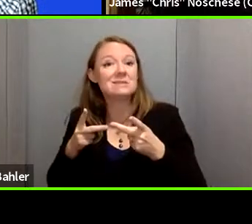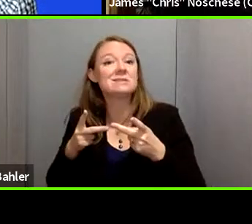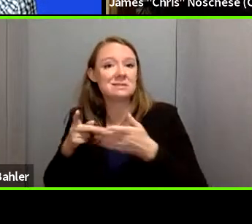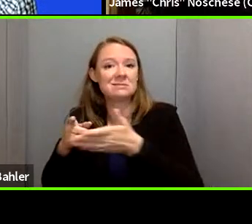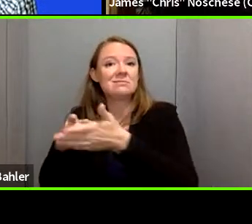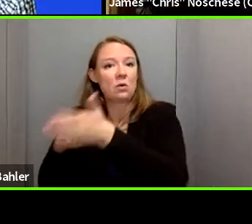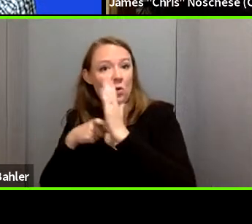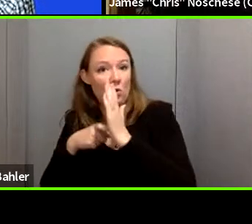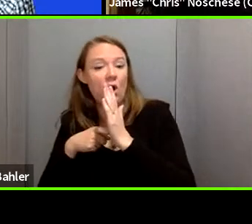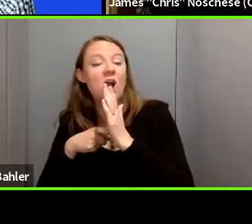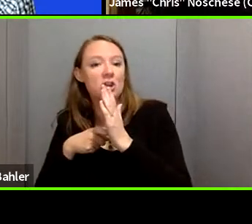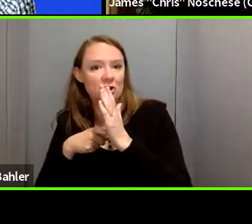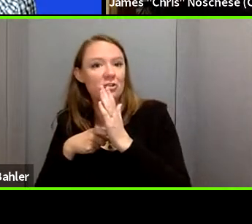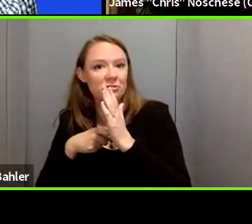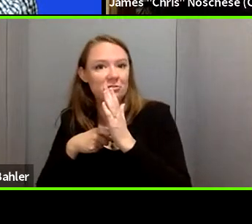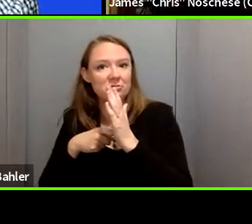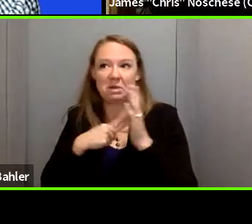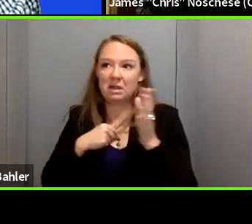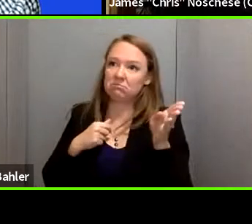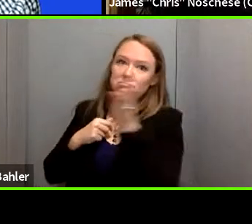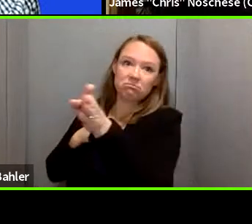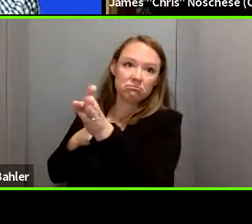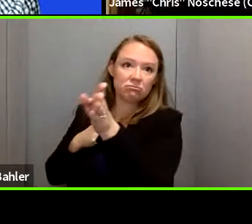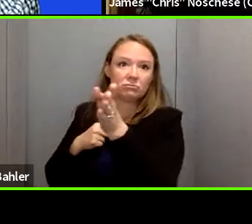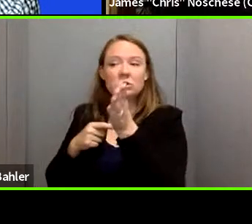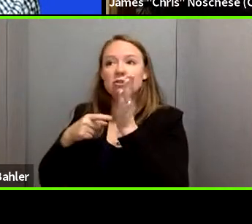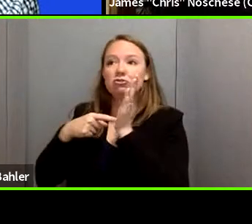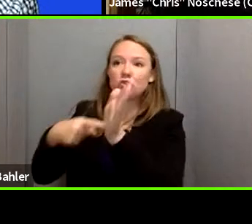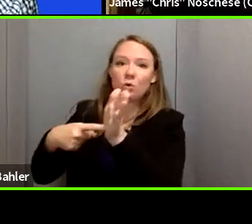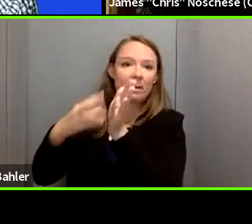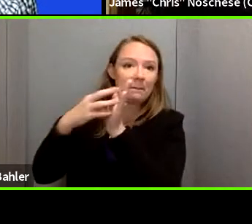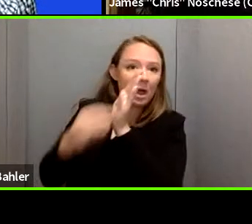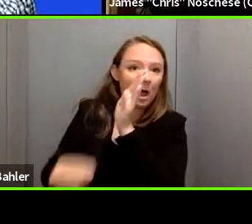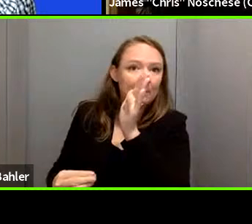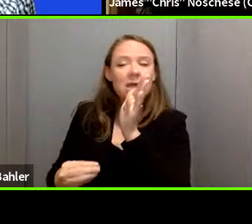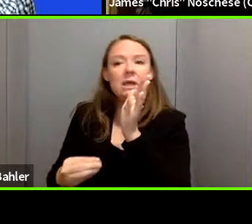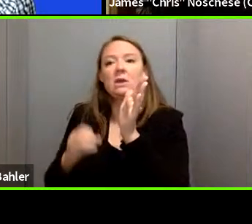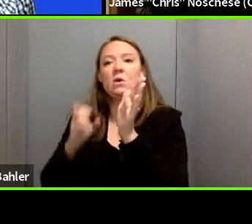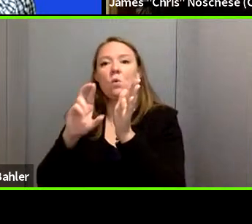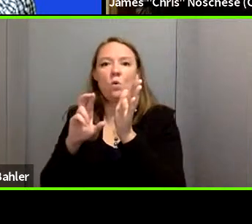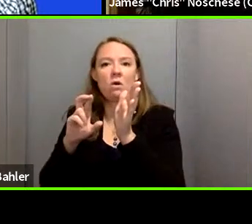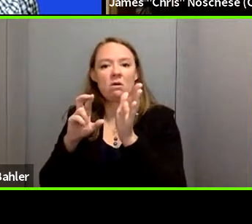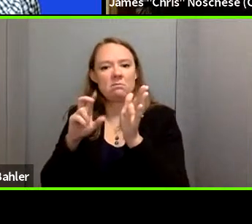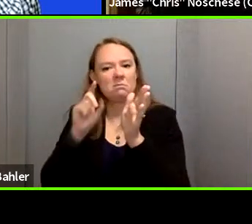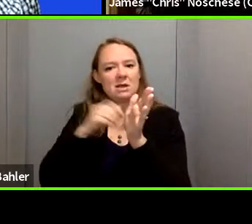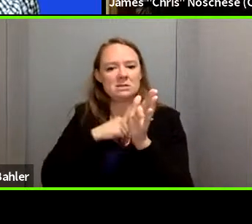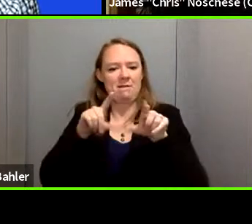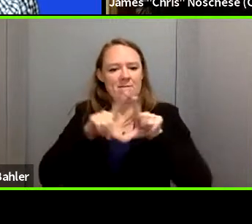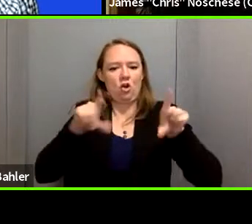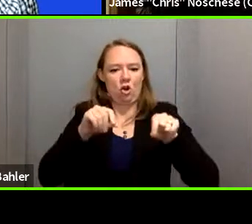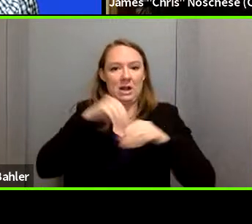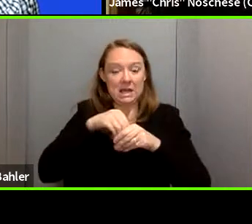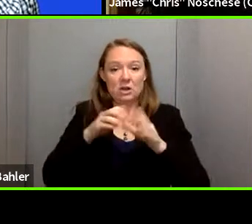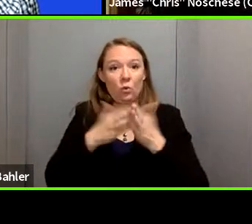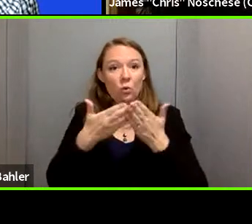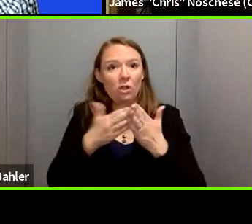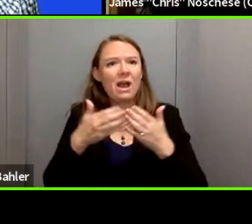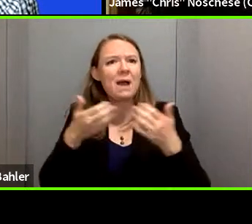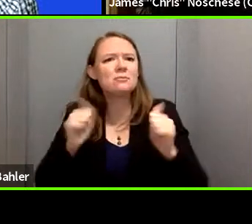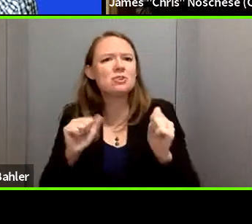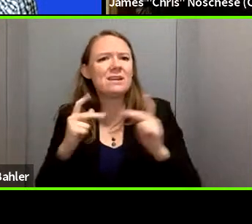of it on file or in your wallet. So I'm trying to see a more accessible way to have